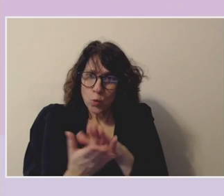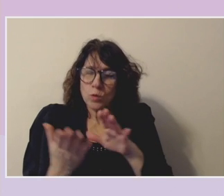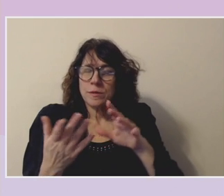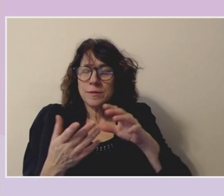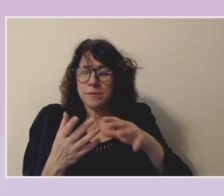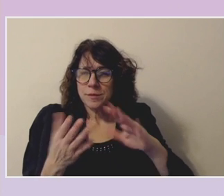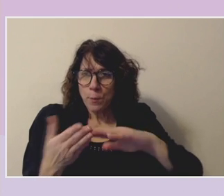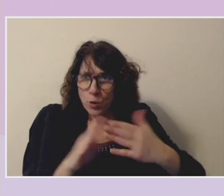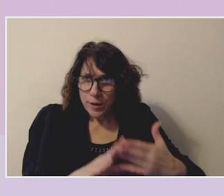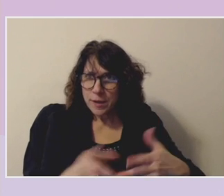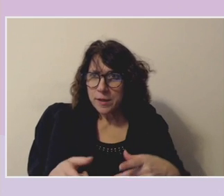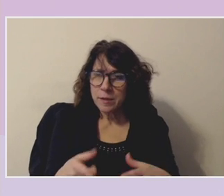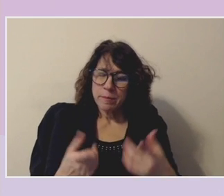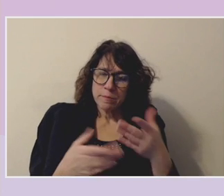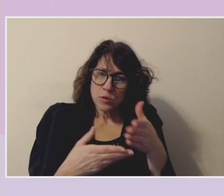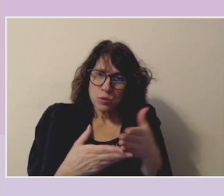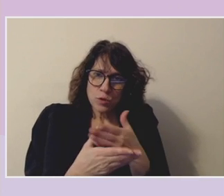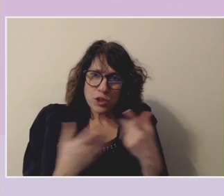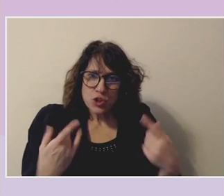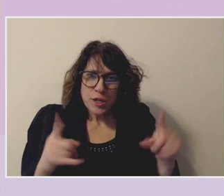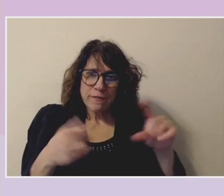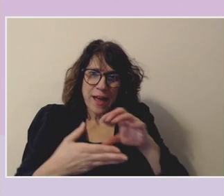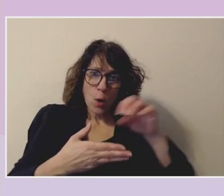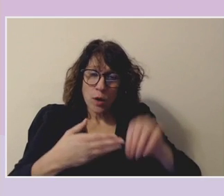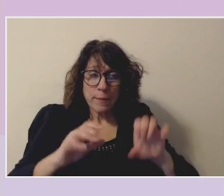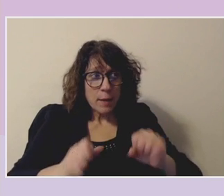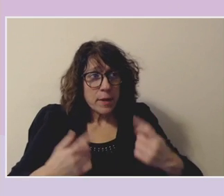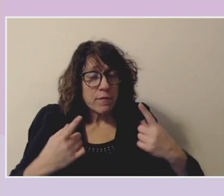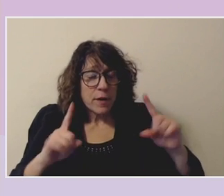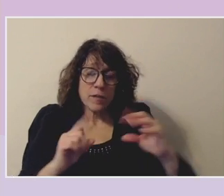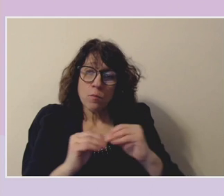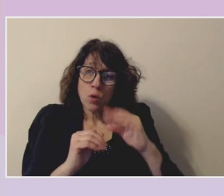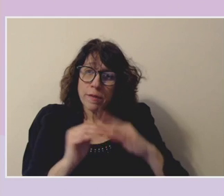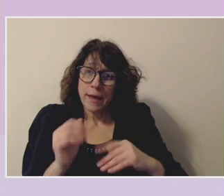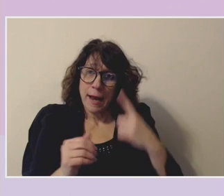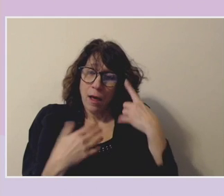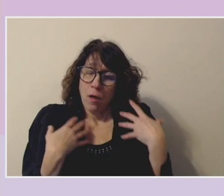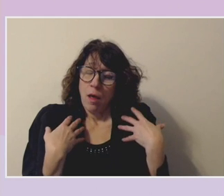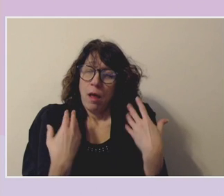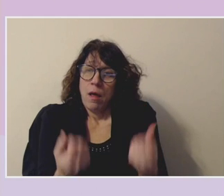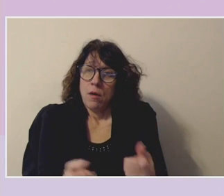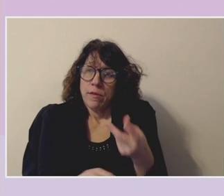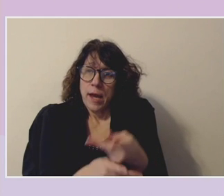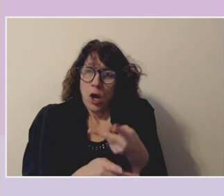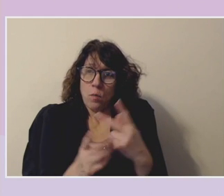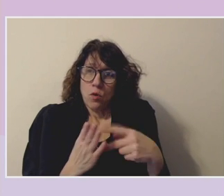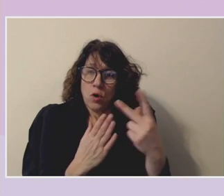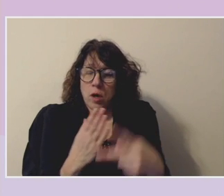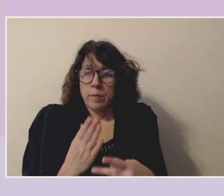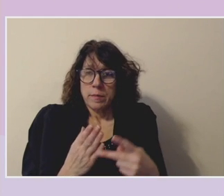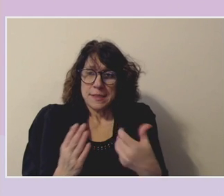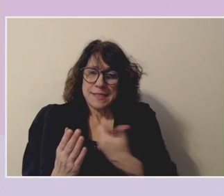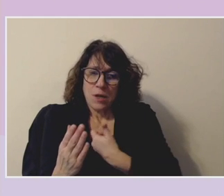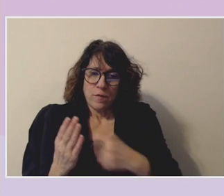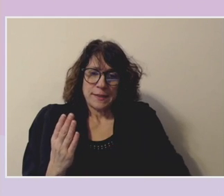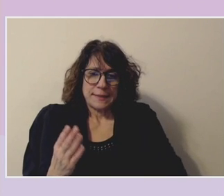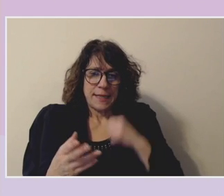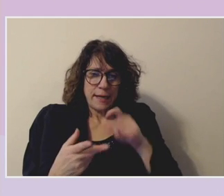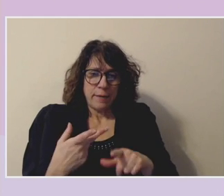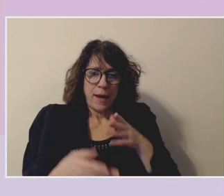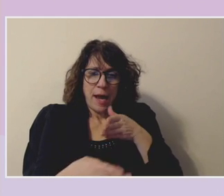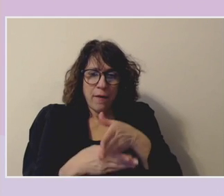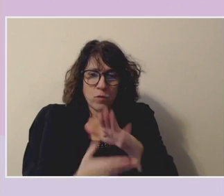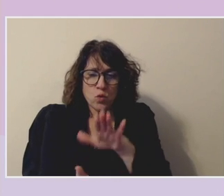we hope to see, because it can be effective. And it's more than a healthcare program. It's providing self-esteem, after-school programming, and as was mentioned